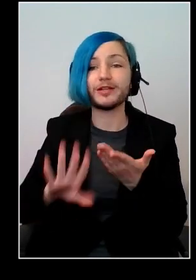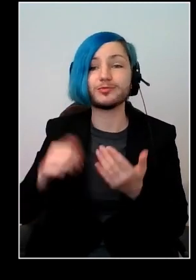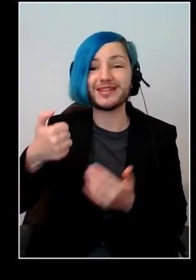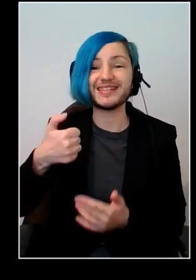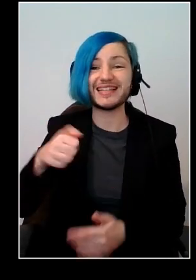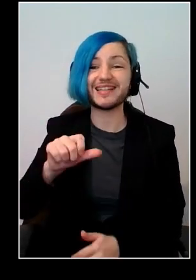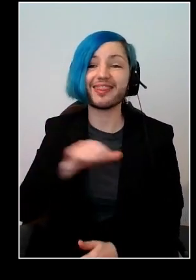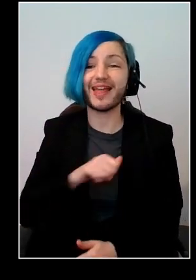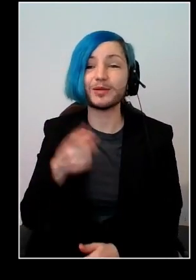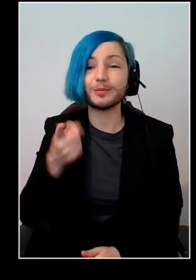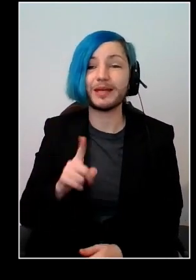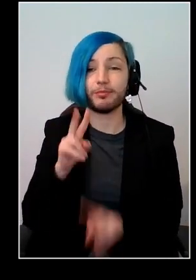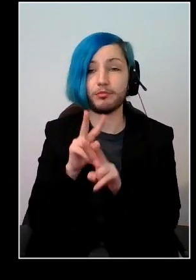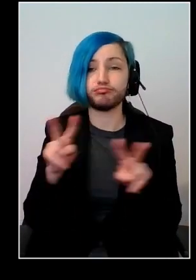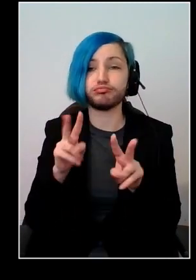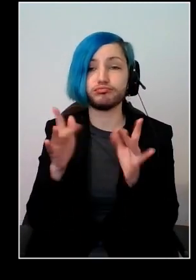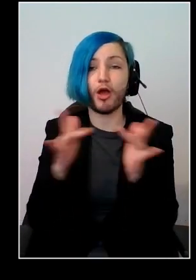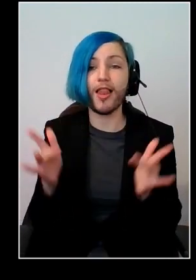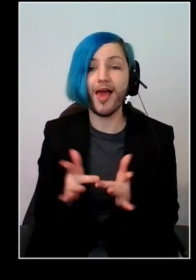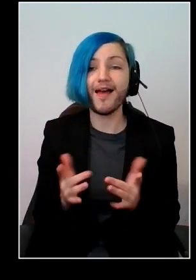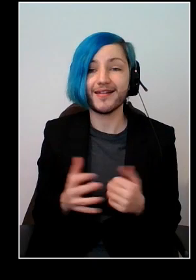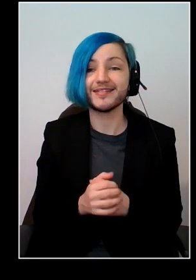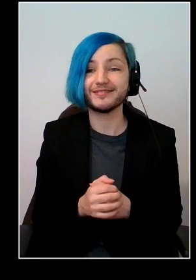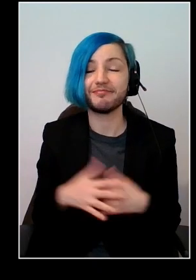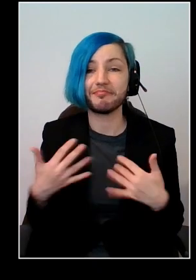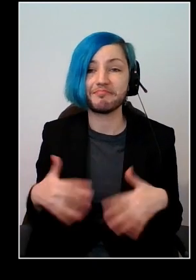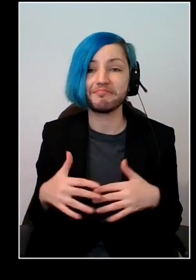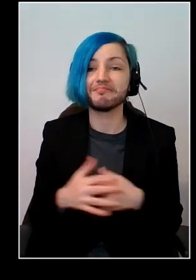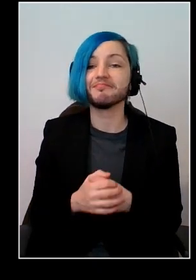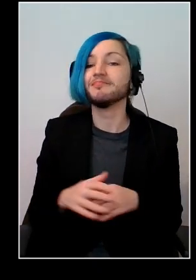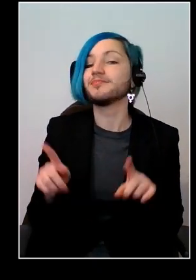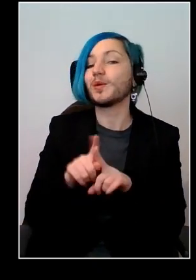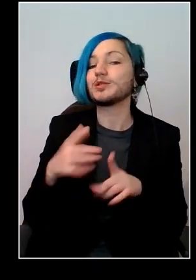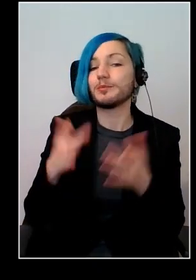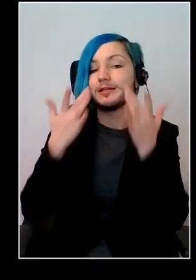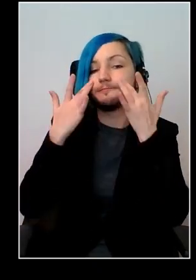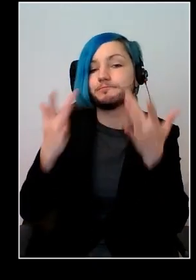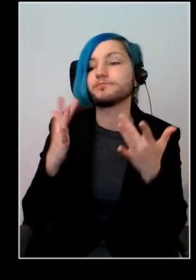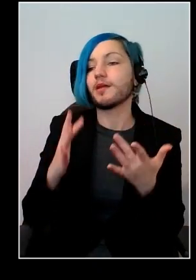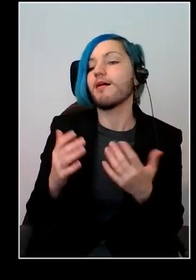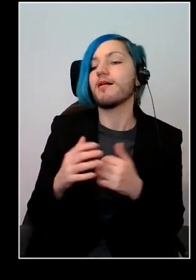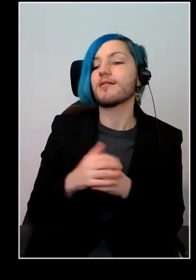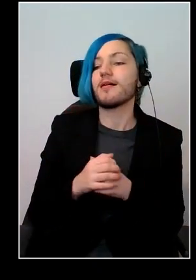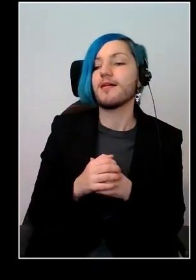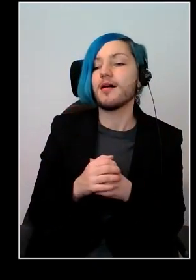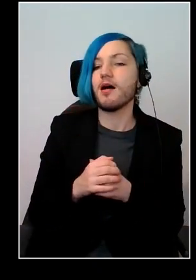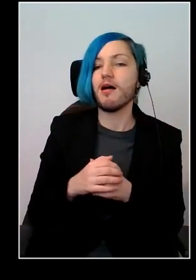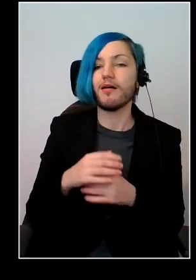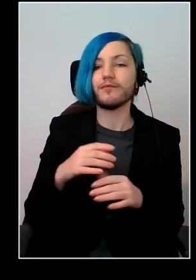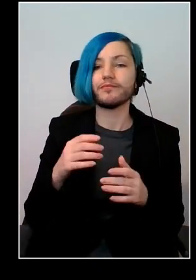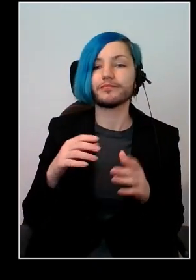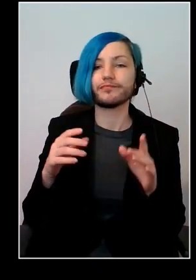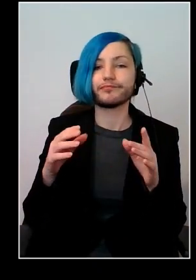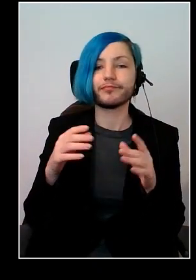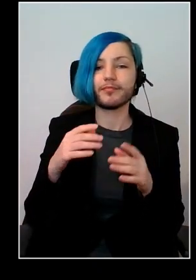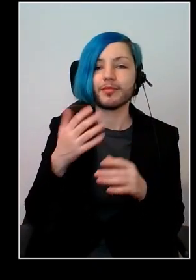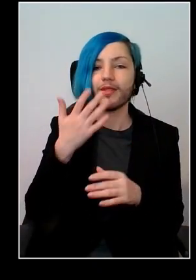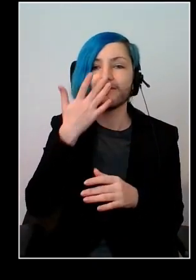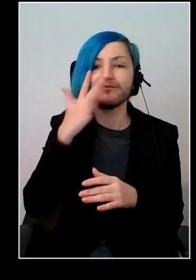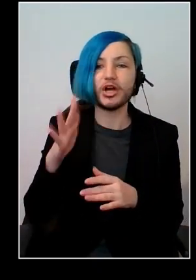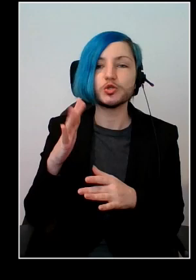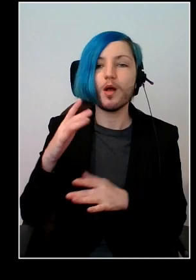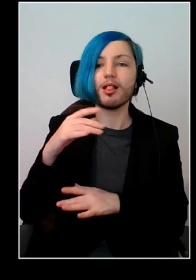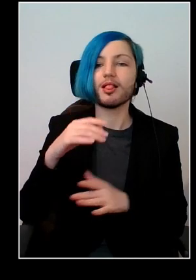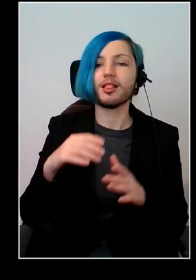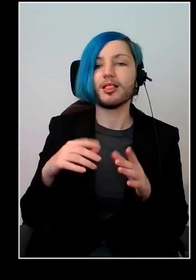online. She has also demonstrated her virtual crane skill to His Royal Highness